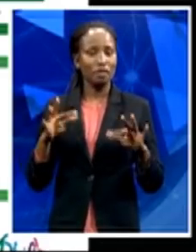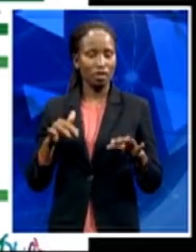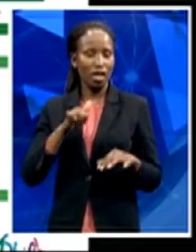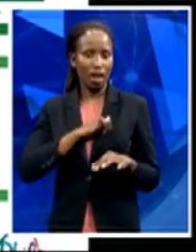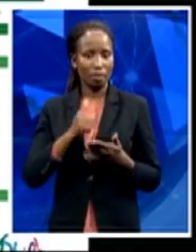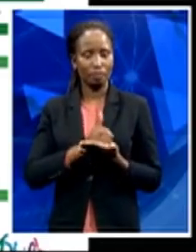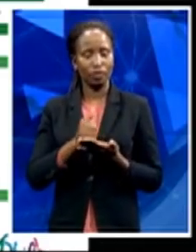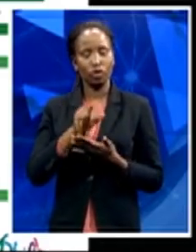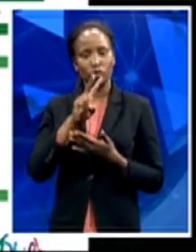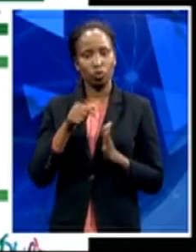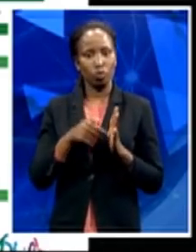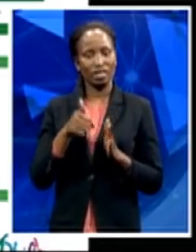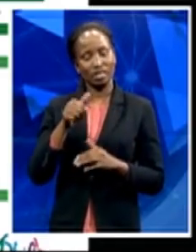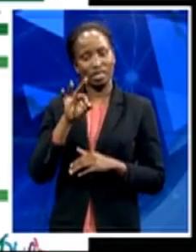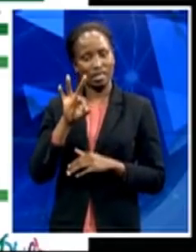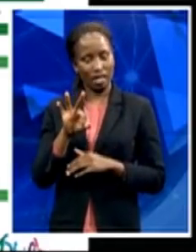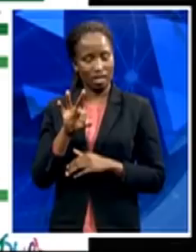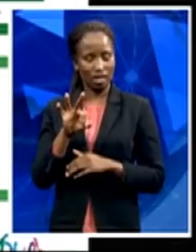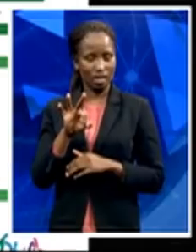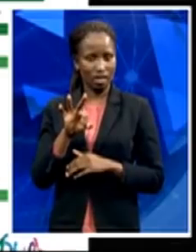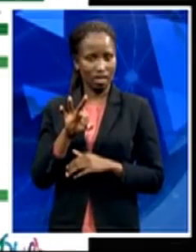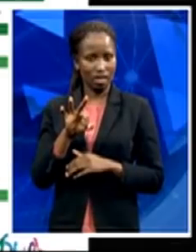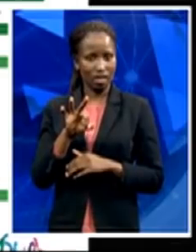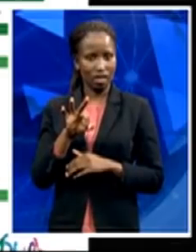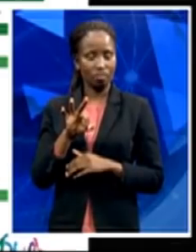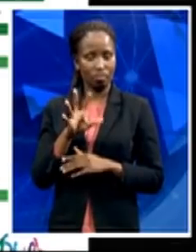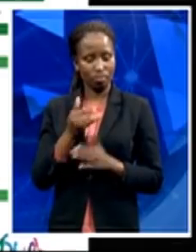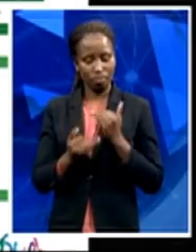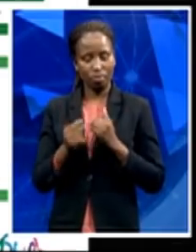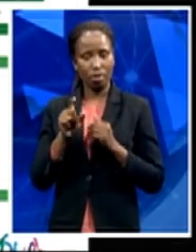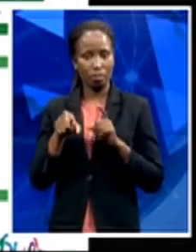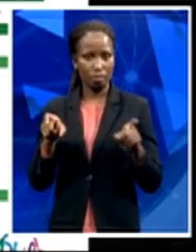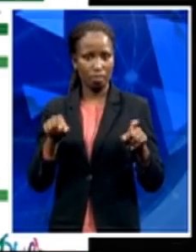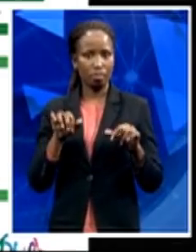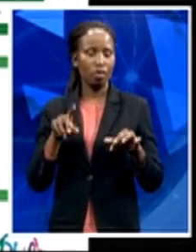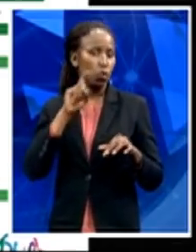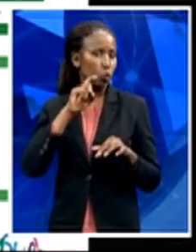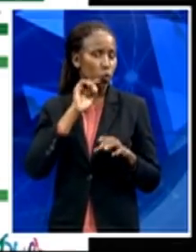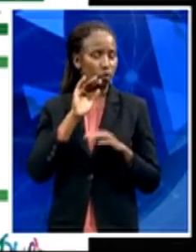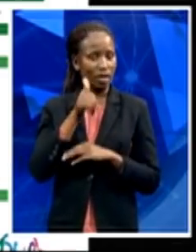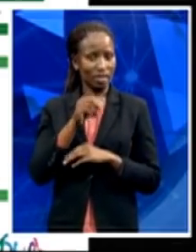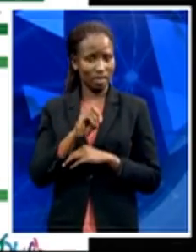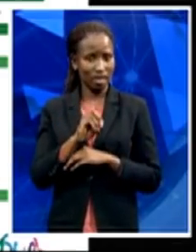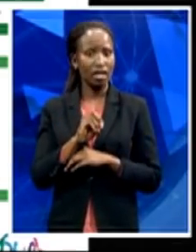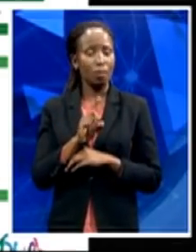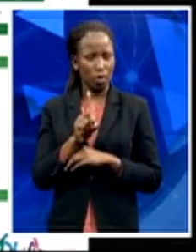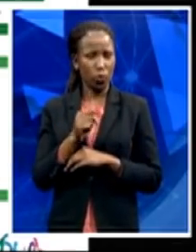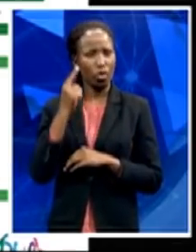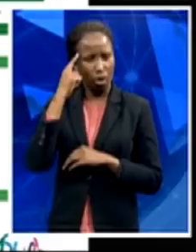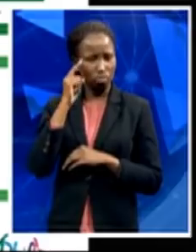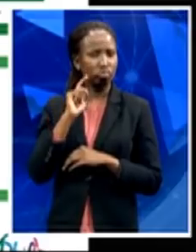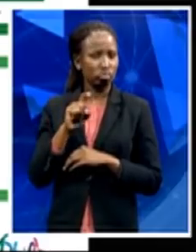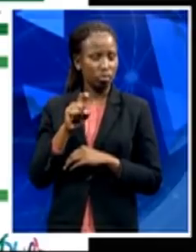2.623 individuals that are above the age of 60. And we think that, this is what the minister was referring to,